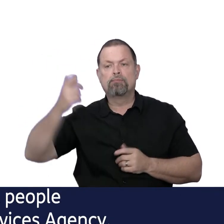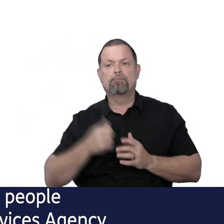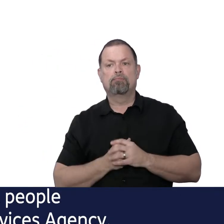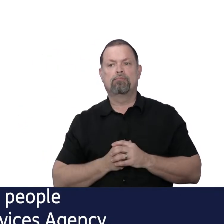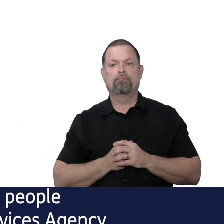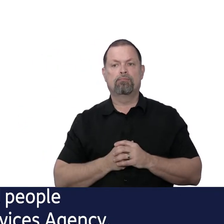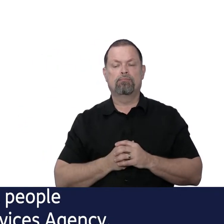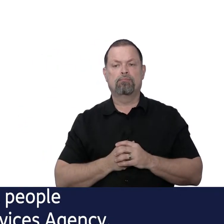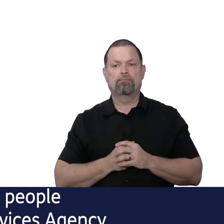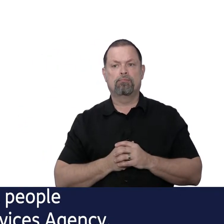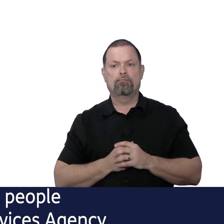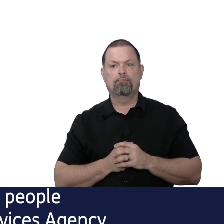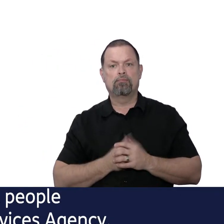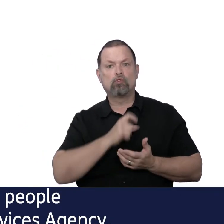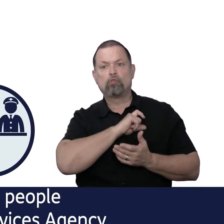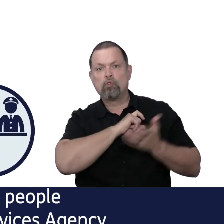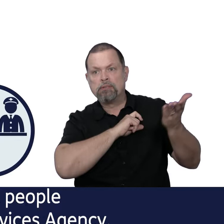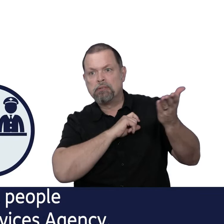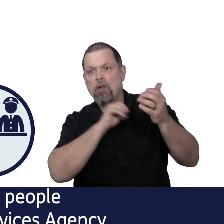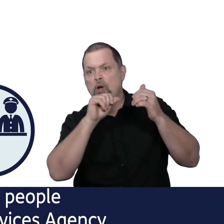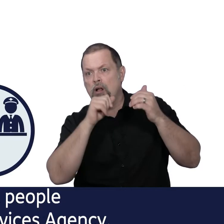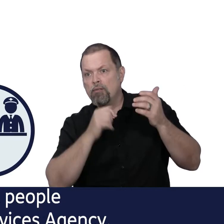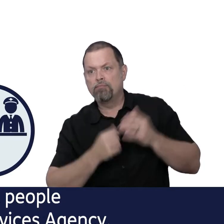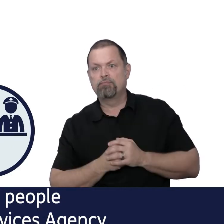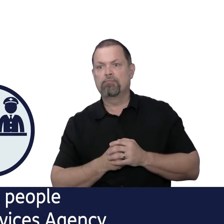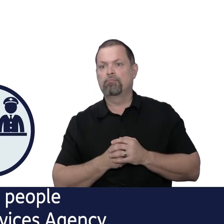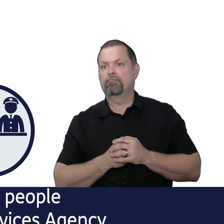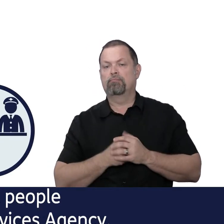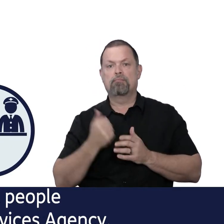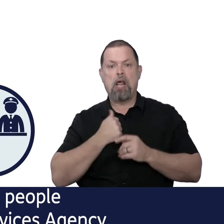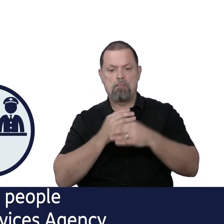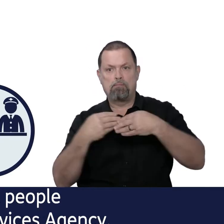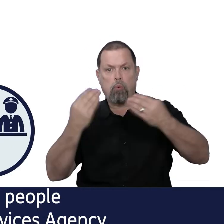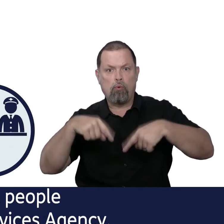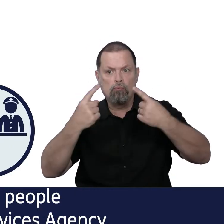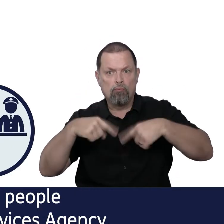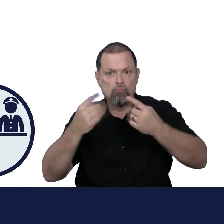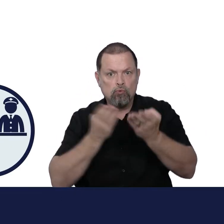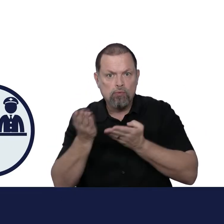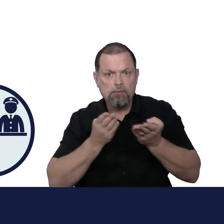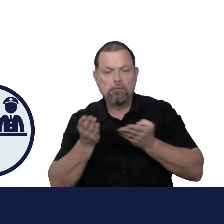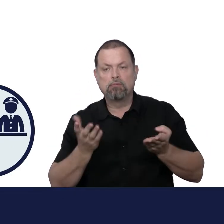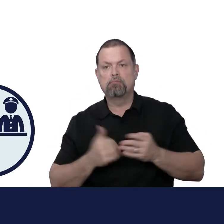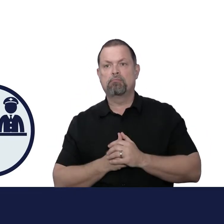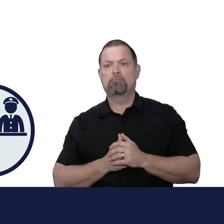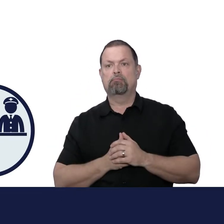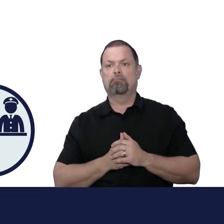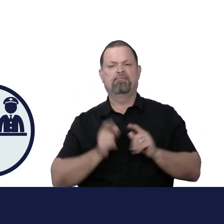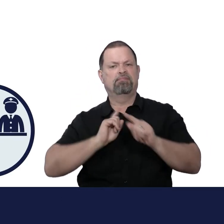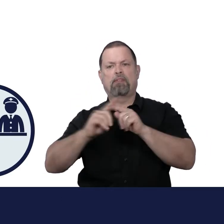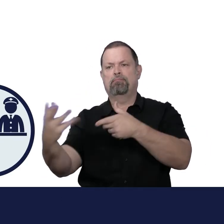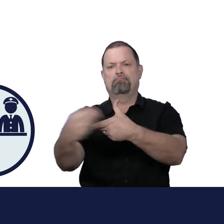Transport Security Authority, and people from the Canada Border Services Agency.